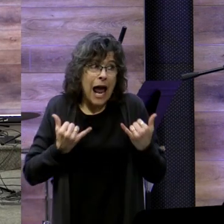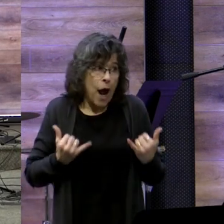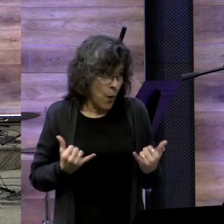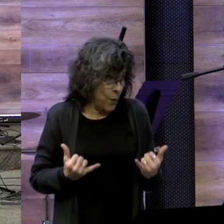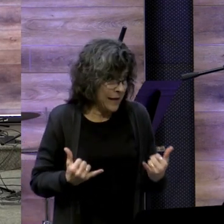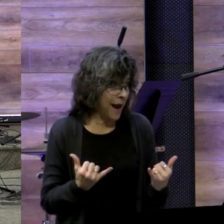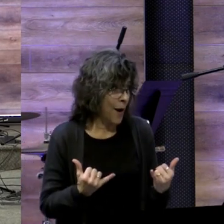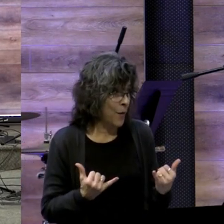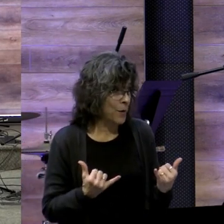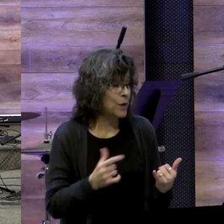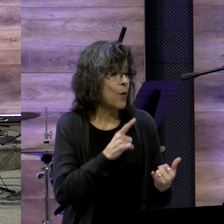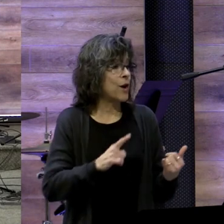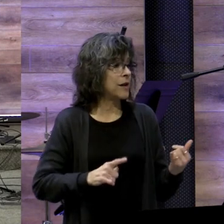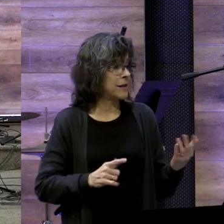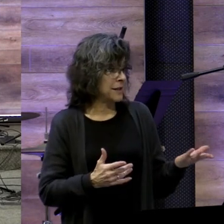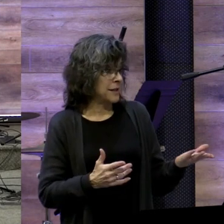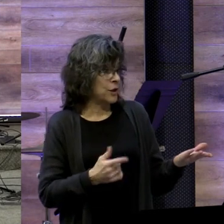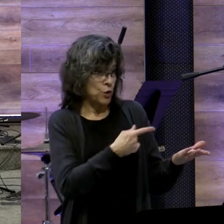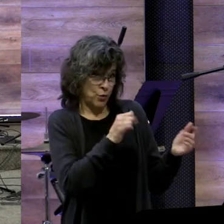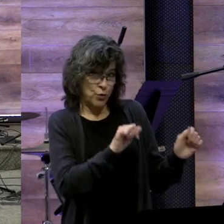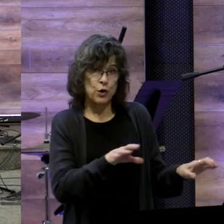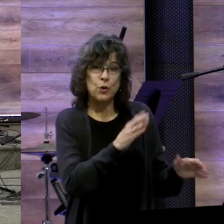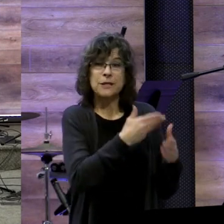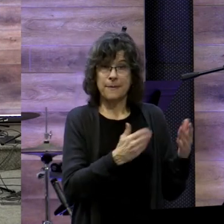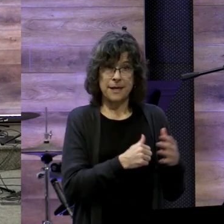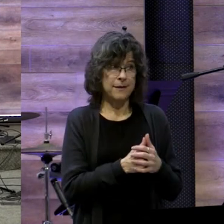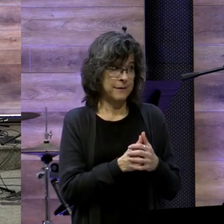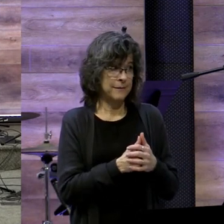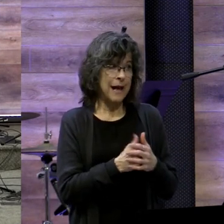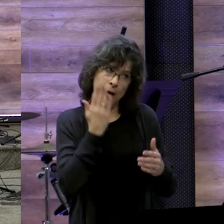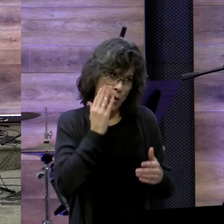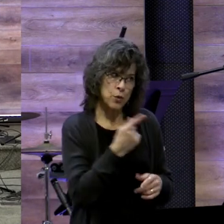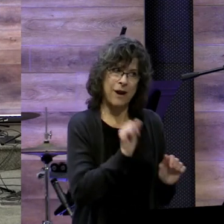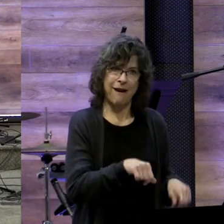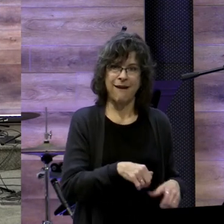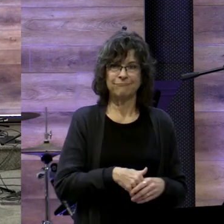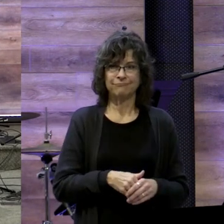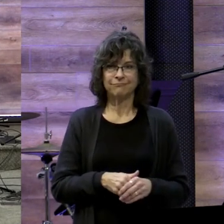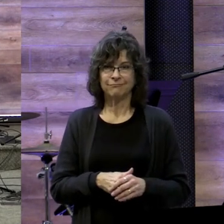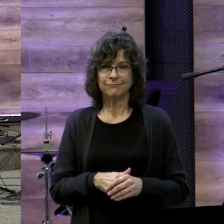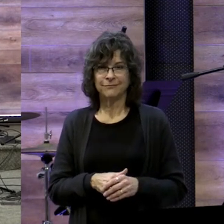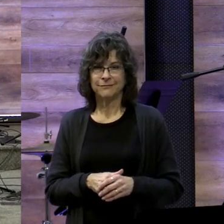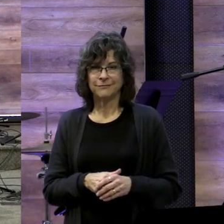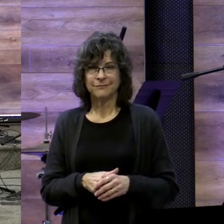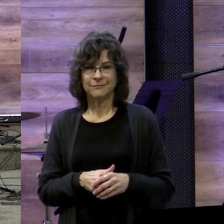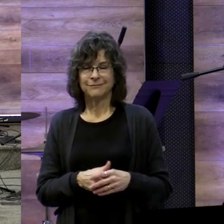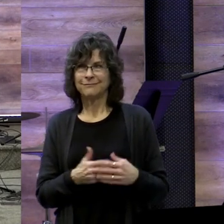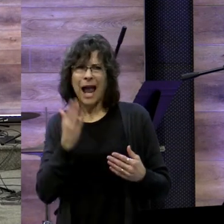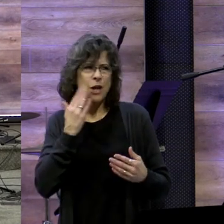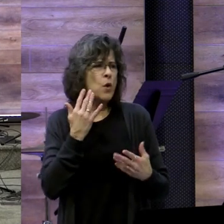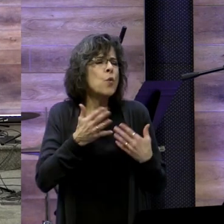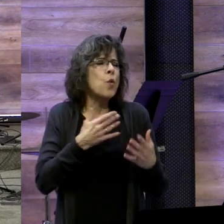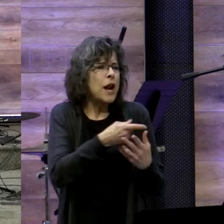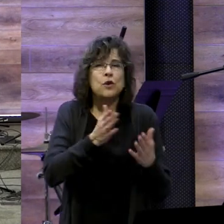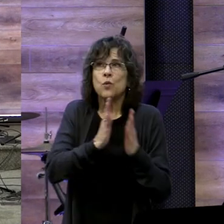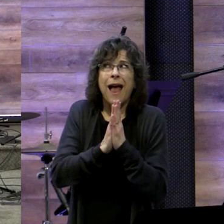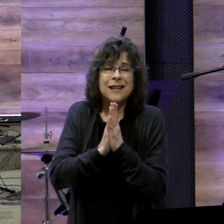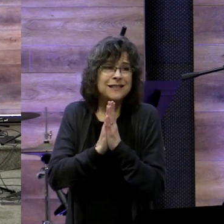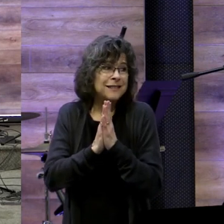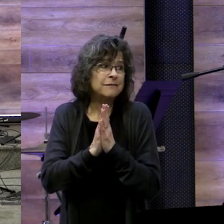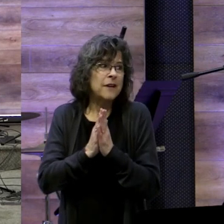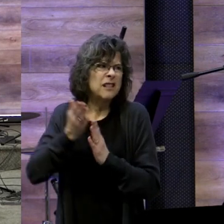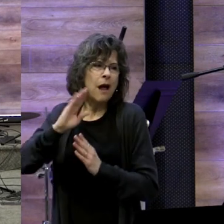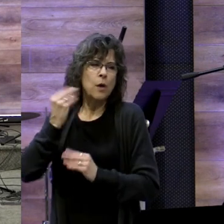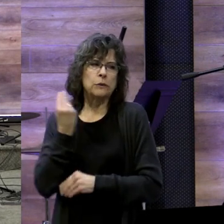even now, you could do something about it. I know you can. I know that whatever you ask from God,